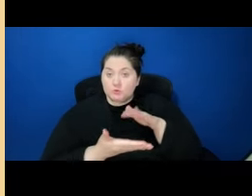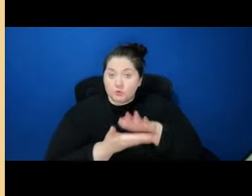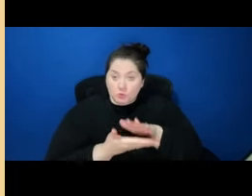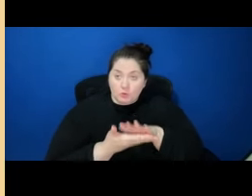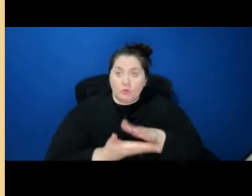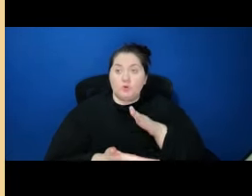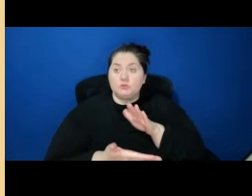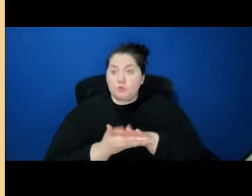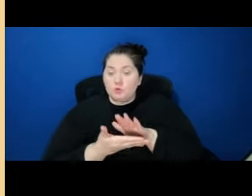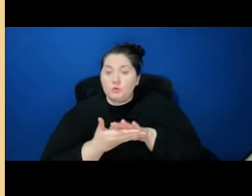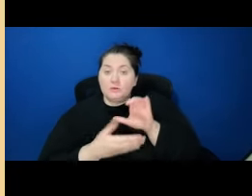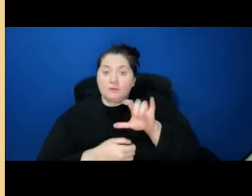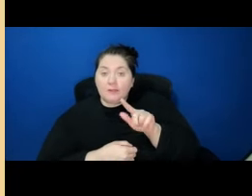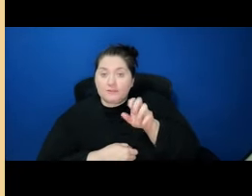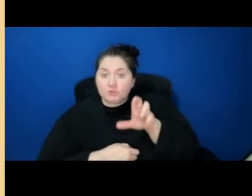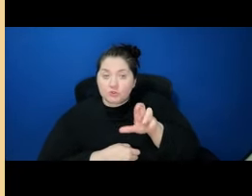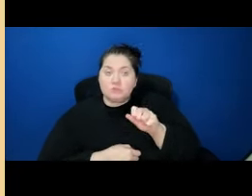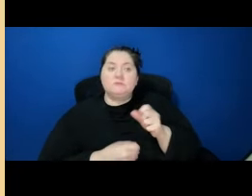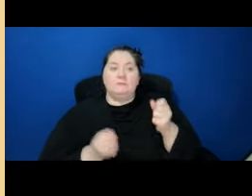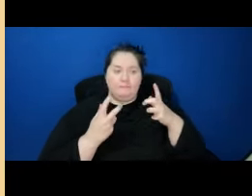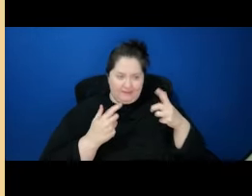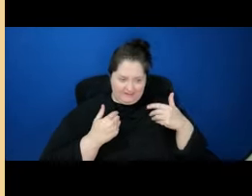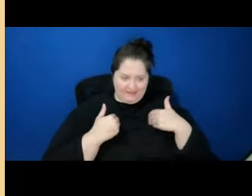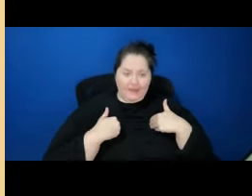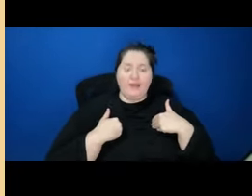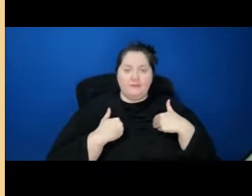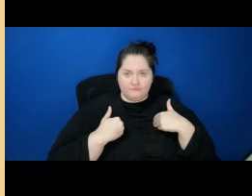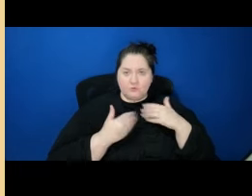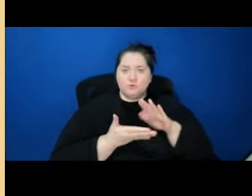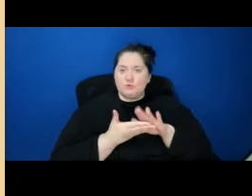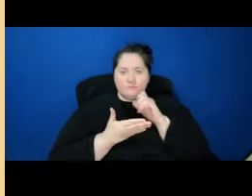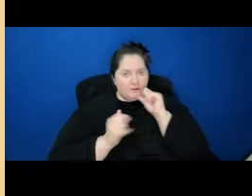many of the neighborhood centers have schools, but not all of them.